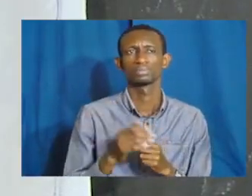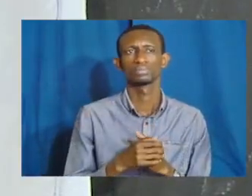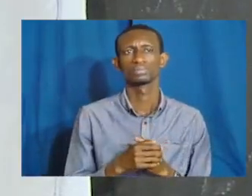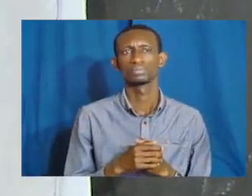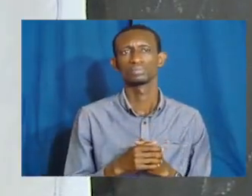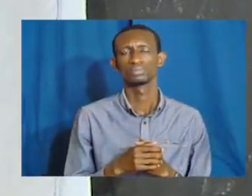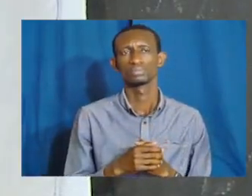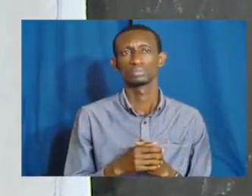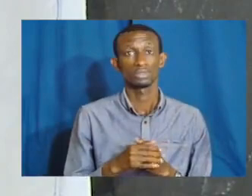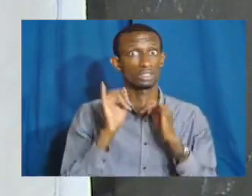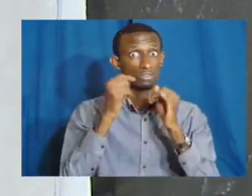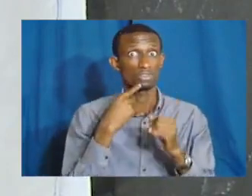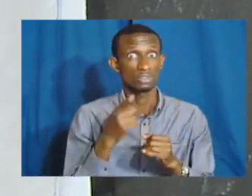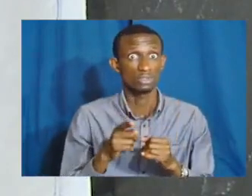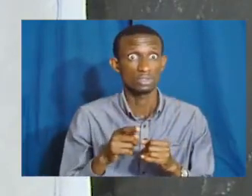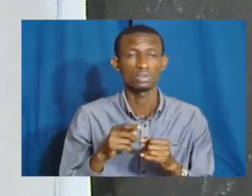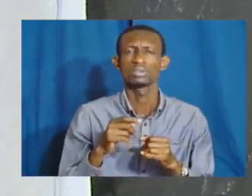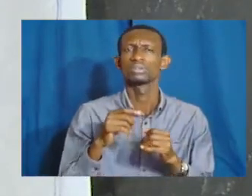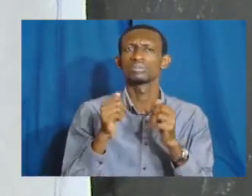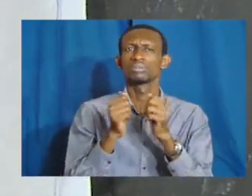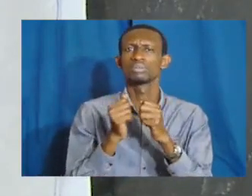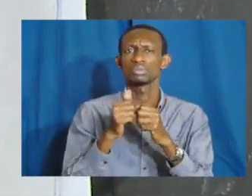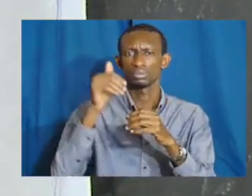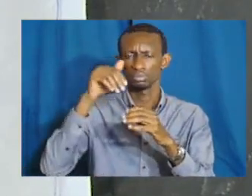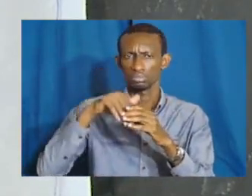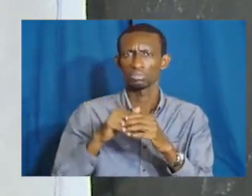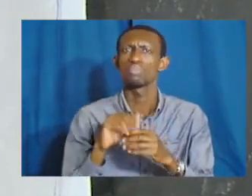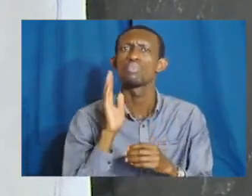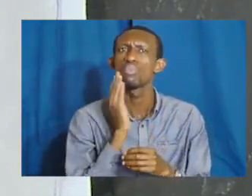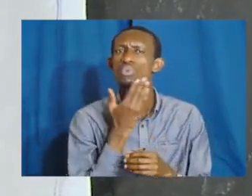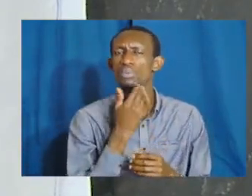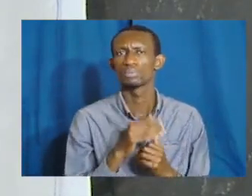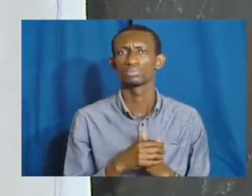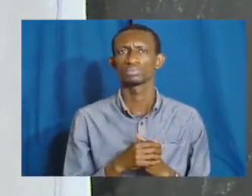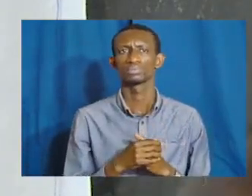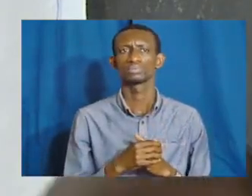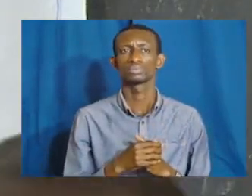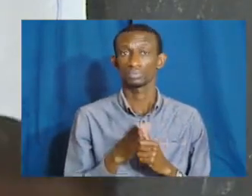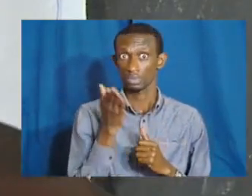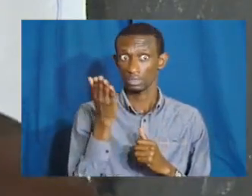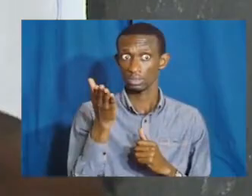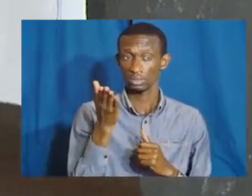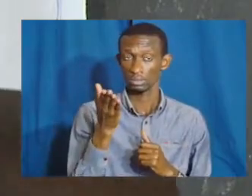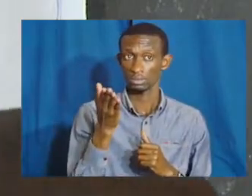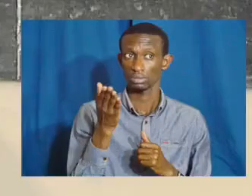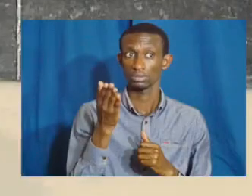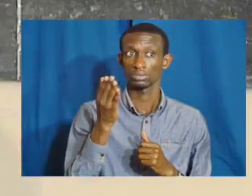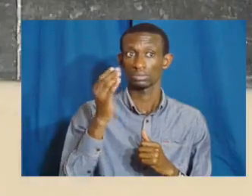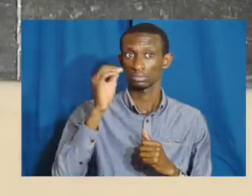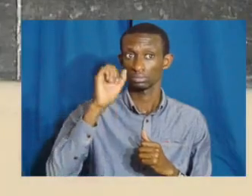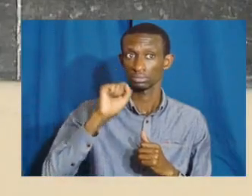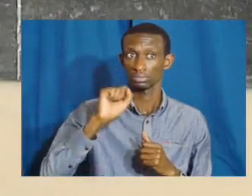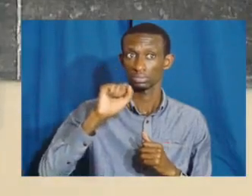You say solubility in water. They are highly soluble in water. And the solubility is also because